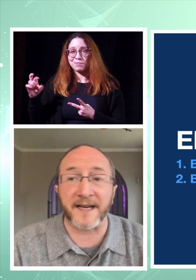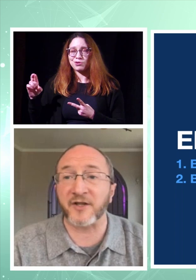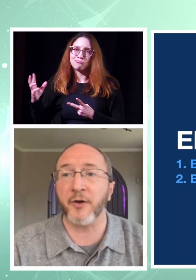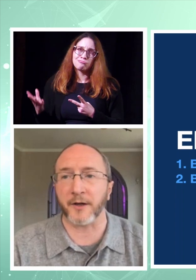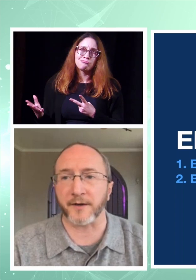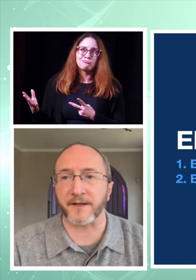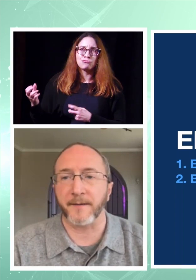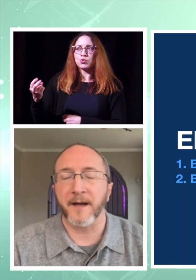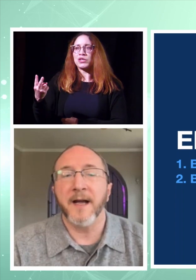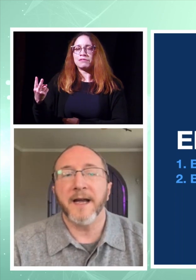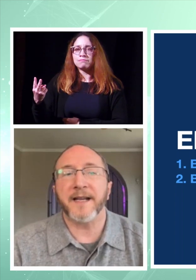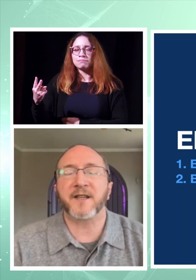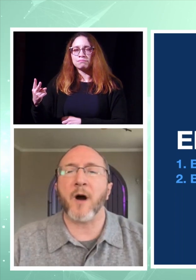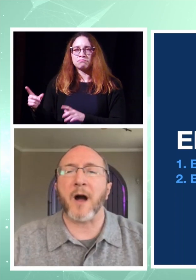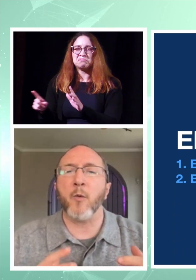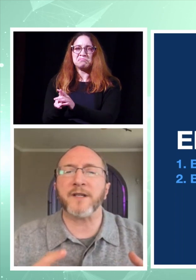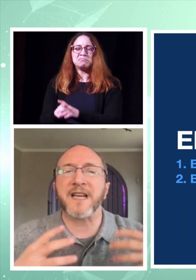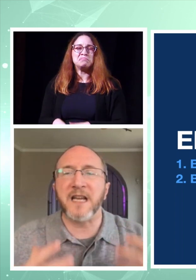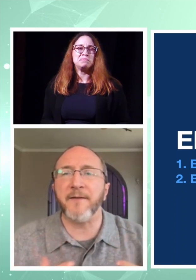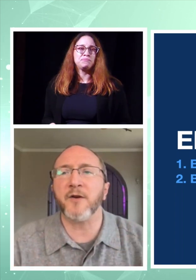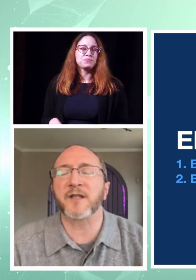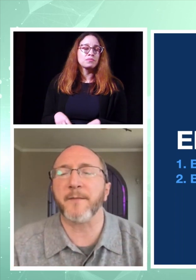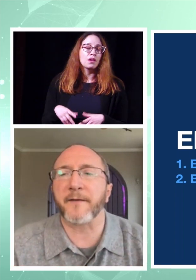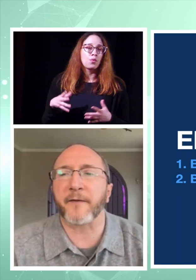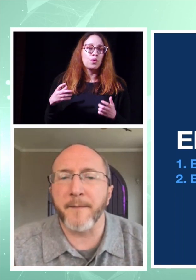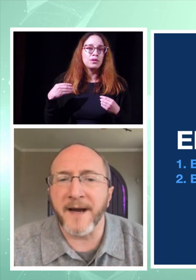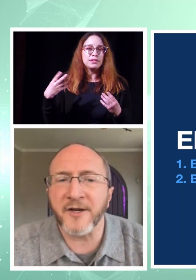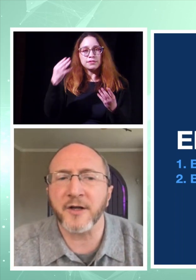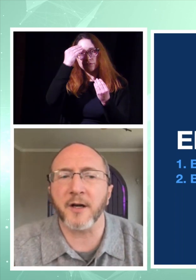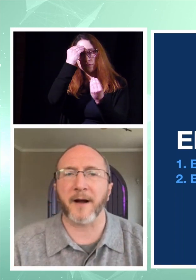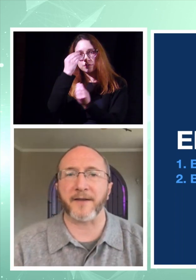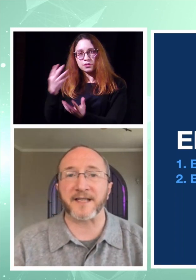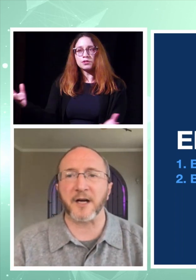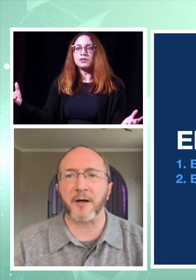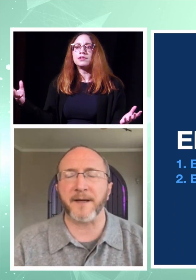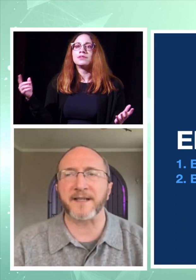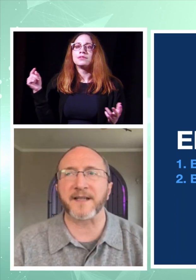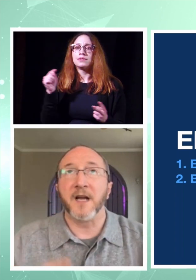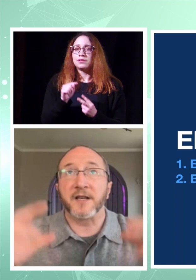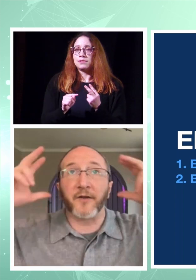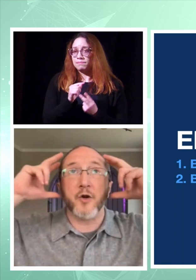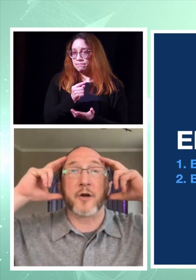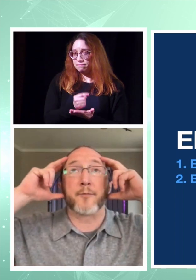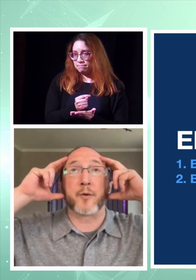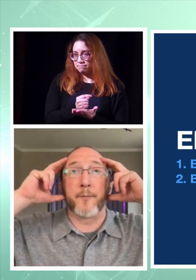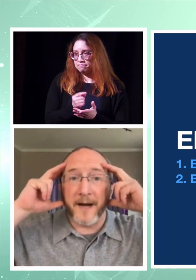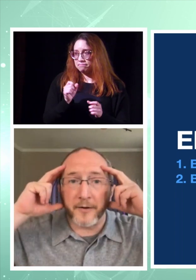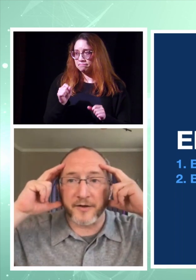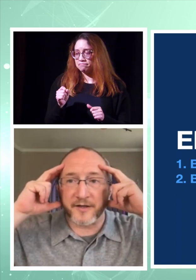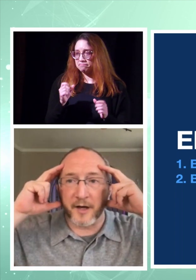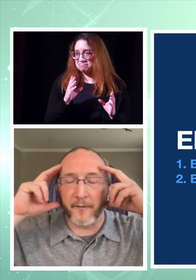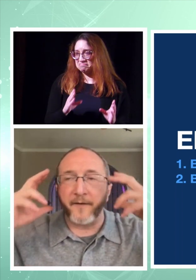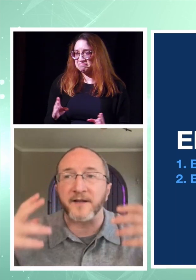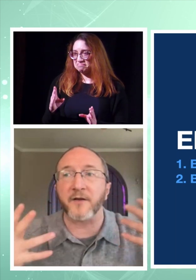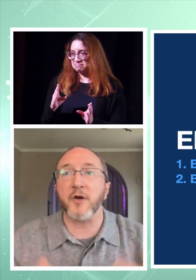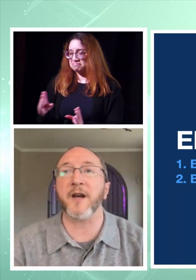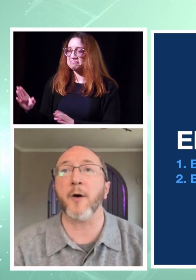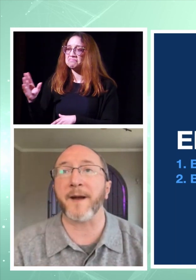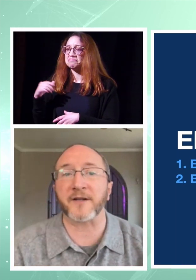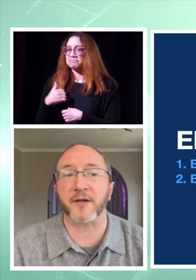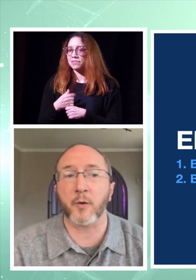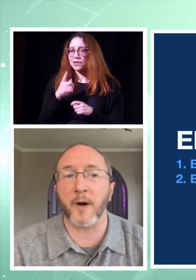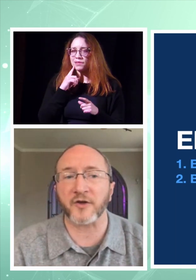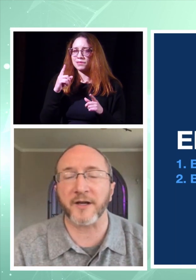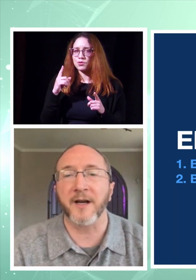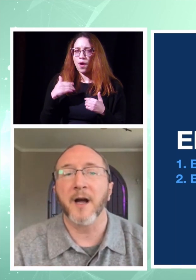probably in the next 2 years. And so I want to give you some information about these therapies so that you can prepare yourself, so that you can